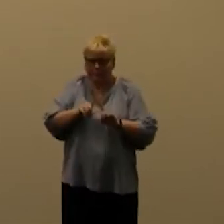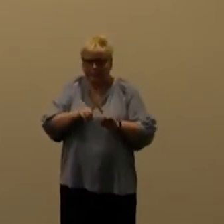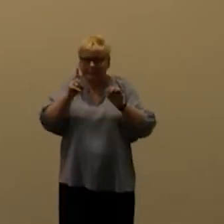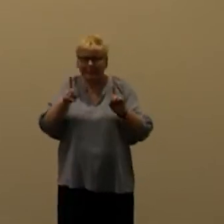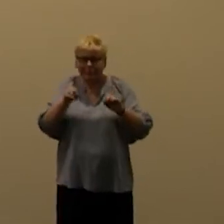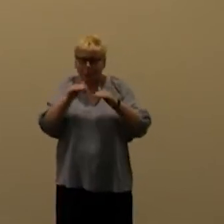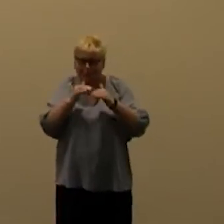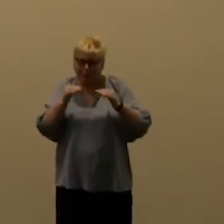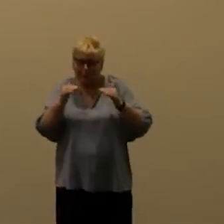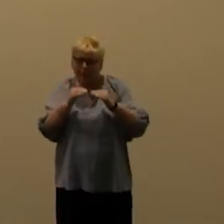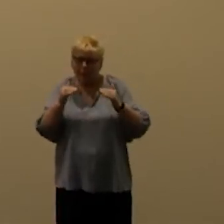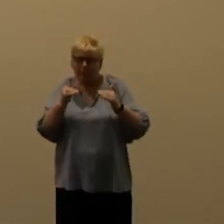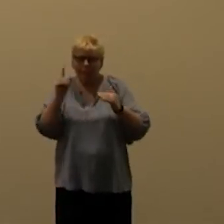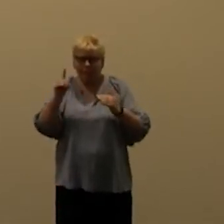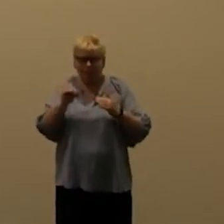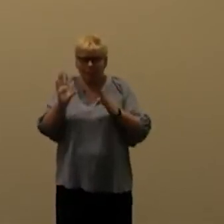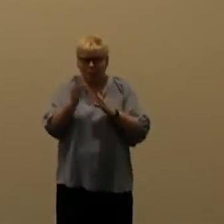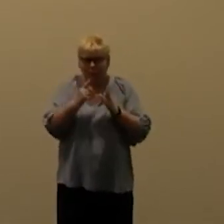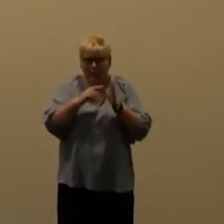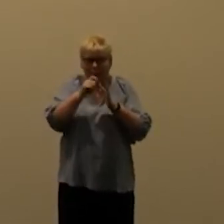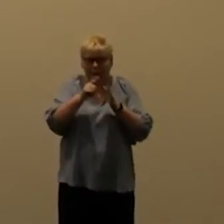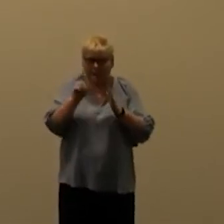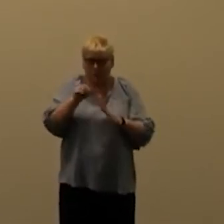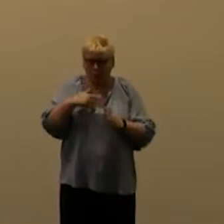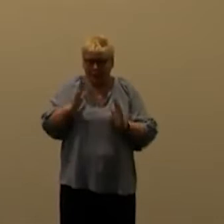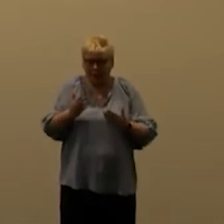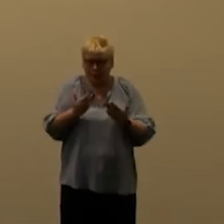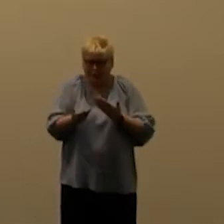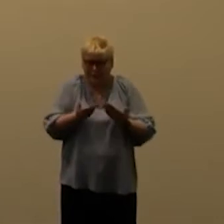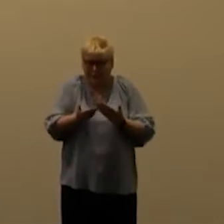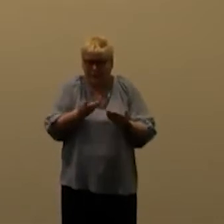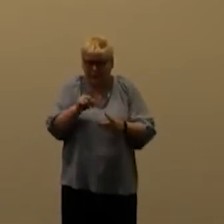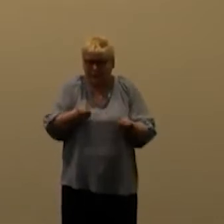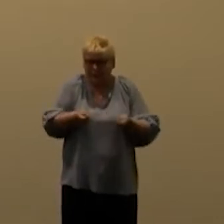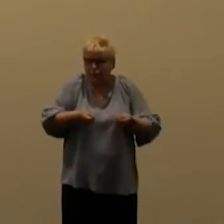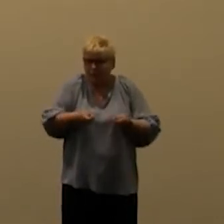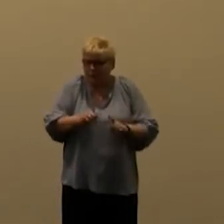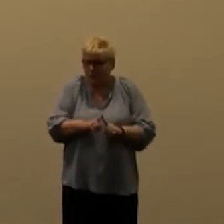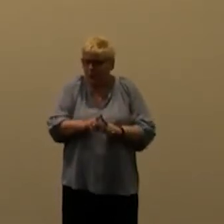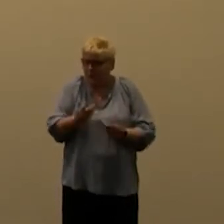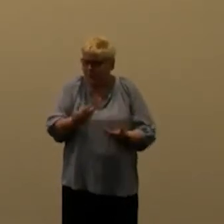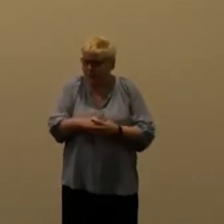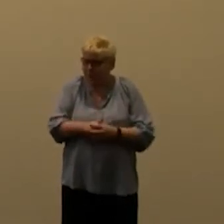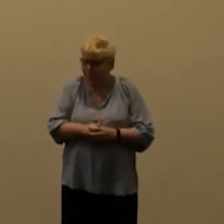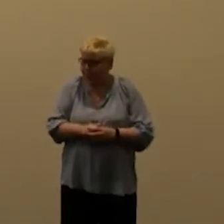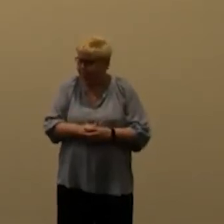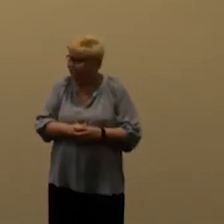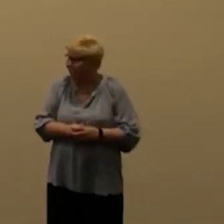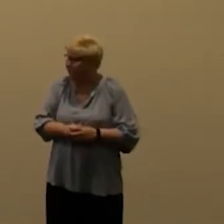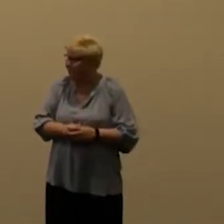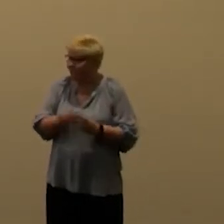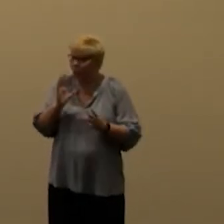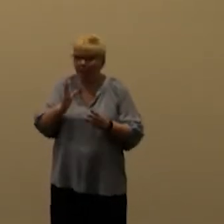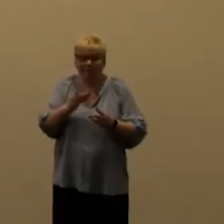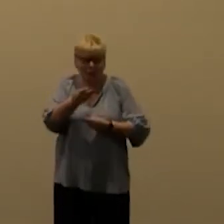thing. And it's in front of all the modules and APIs that we have to deal with as an administrator. So, like I said earlier, we've got,